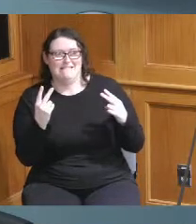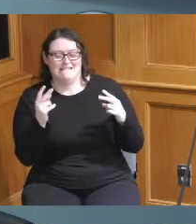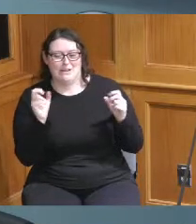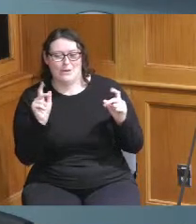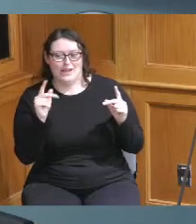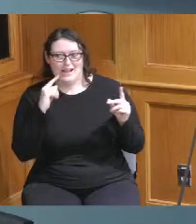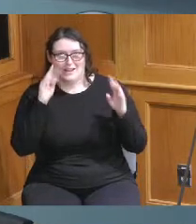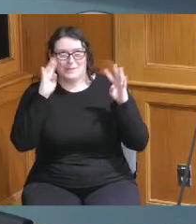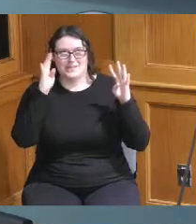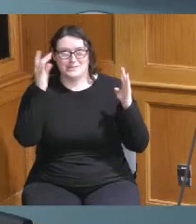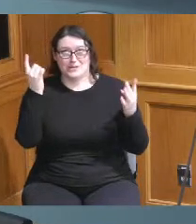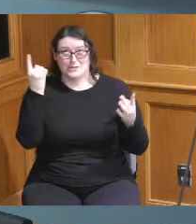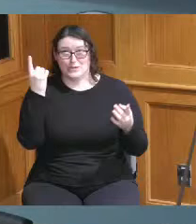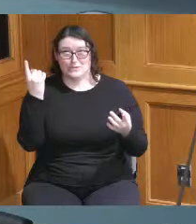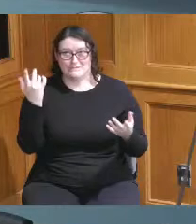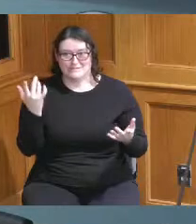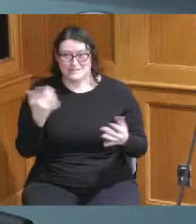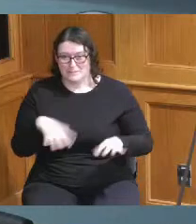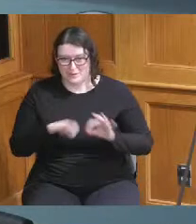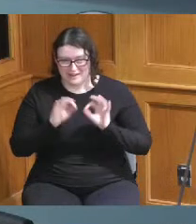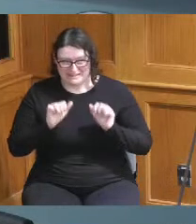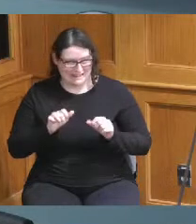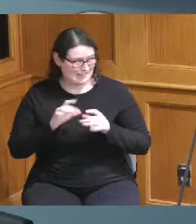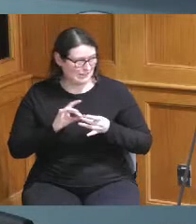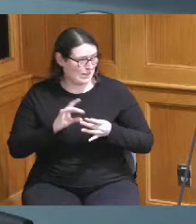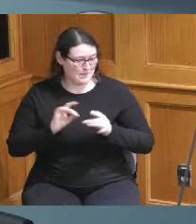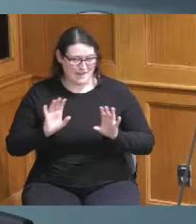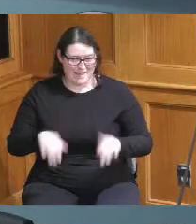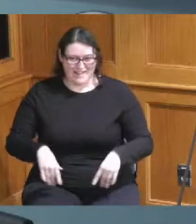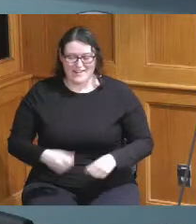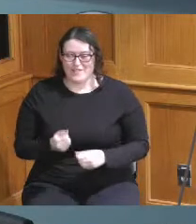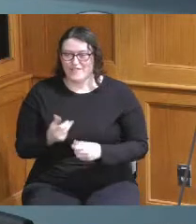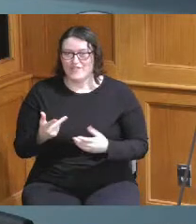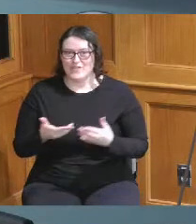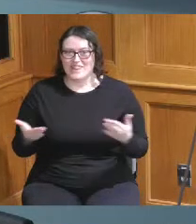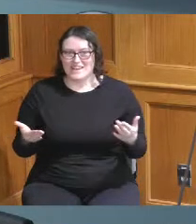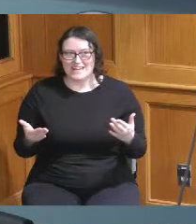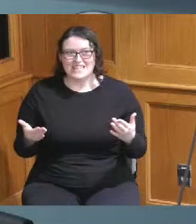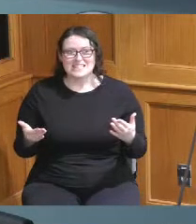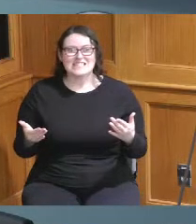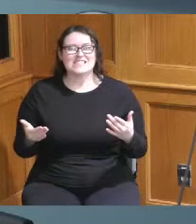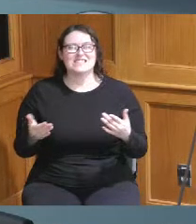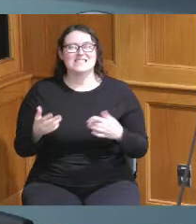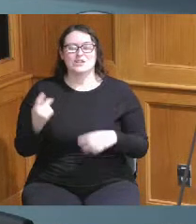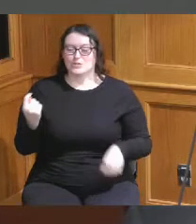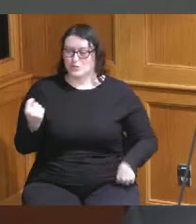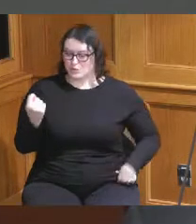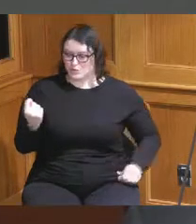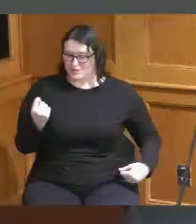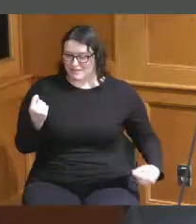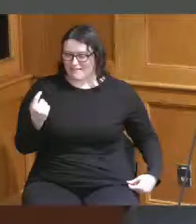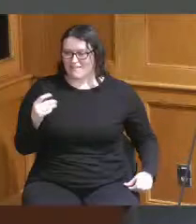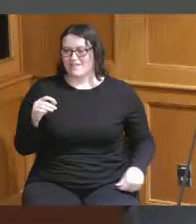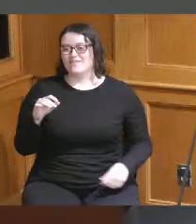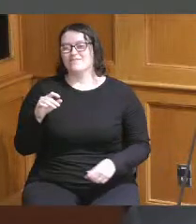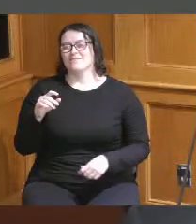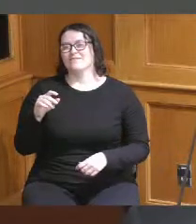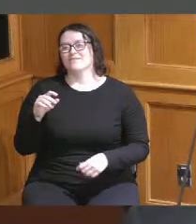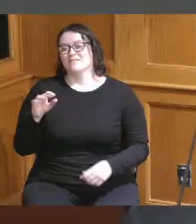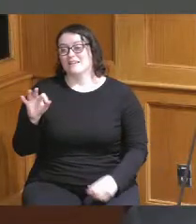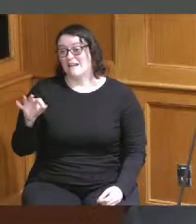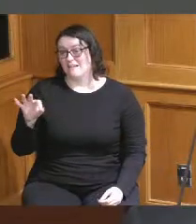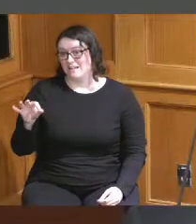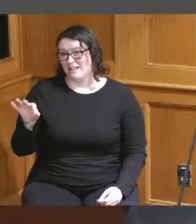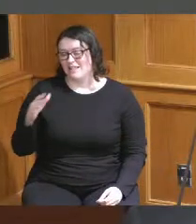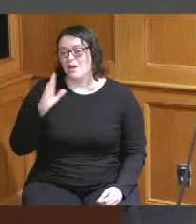something up. There's always important stuff going on at the county. Just a couple of things. On Tuesday, the 19th, I